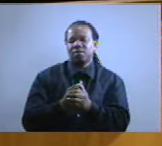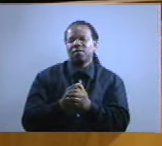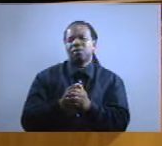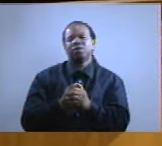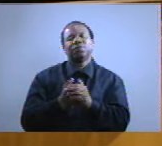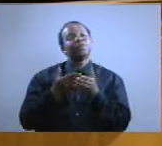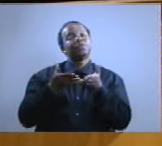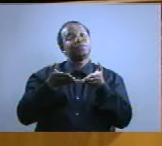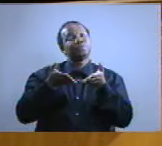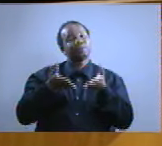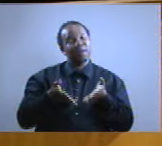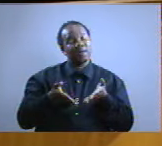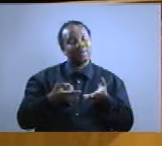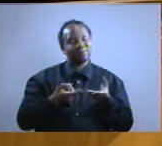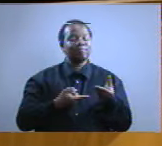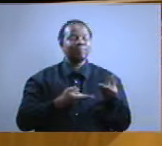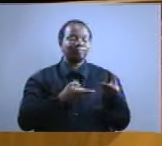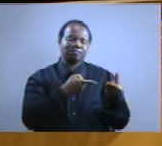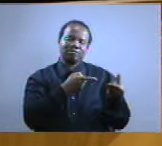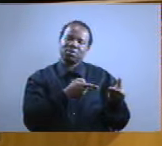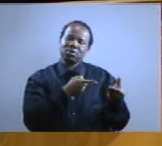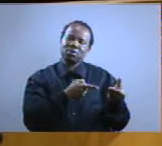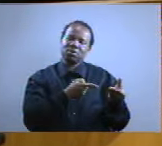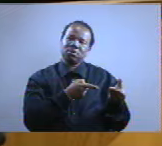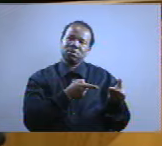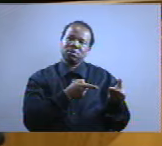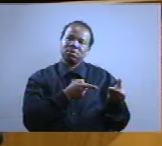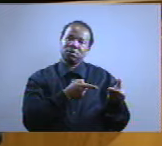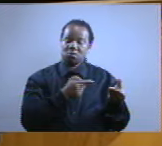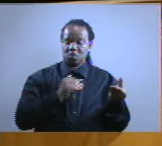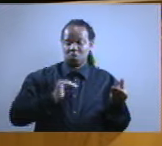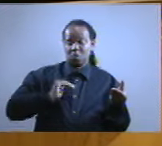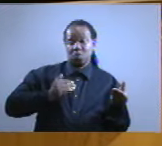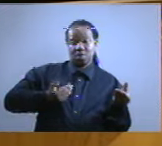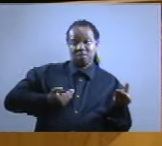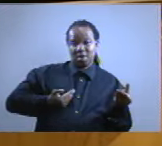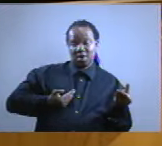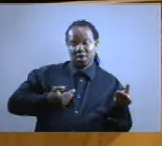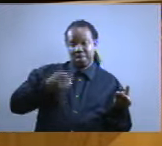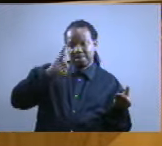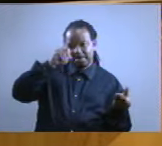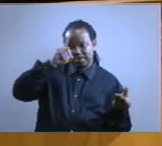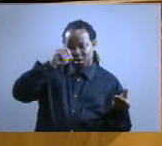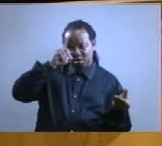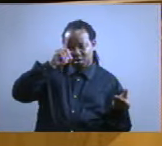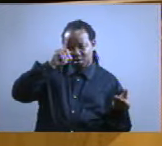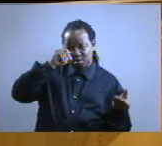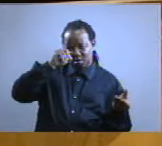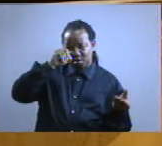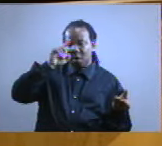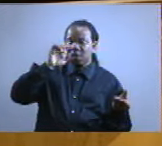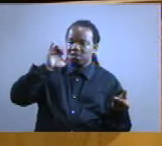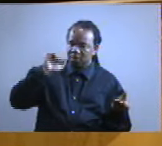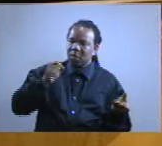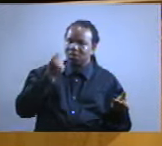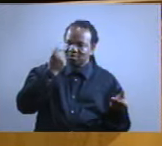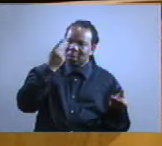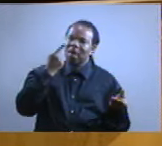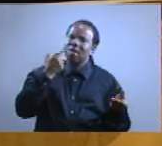Today, because of this bill, women, in particular black women, will realize the value of our